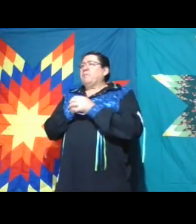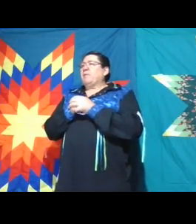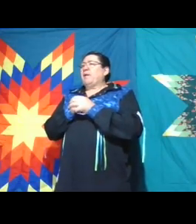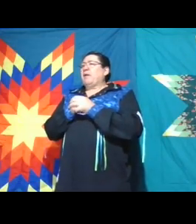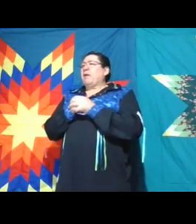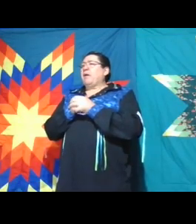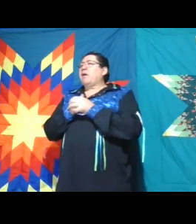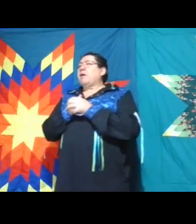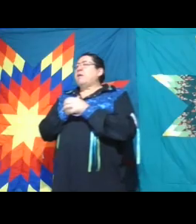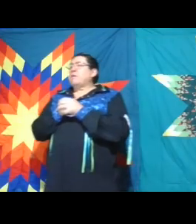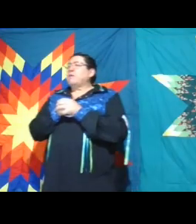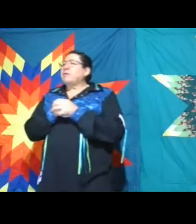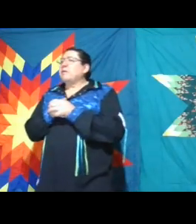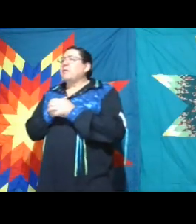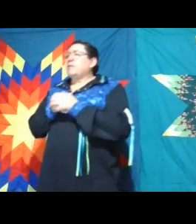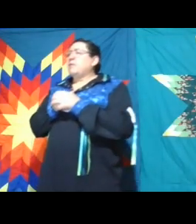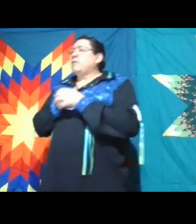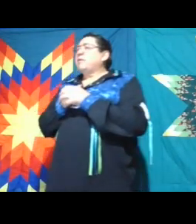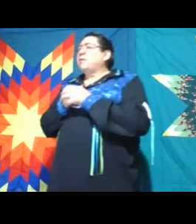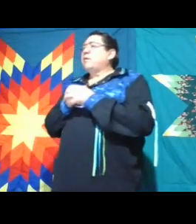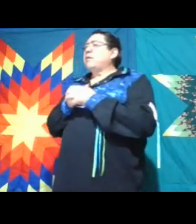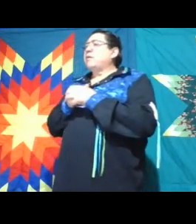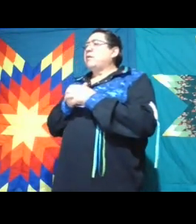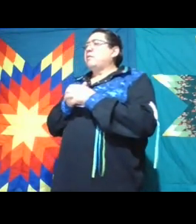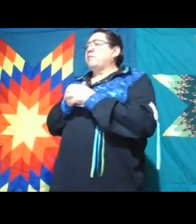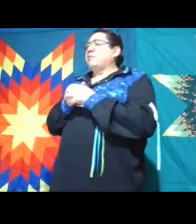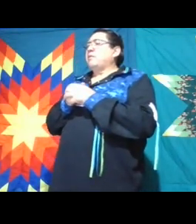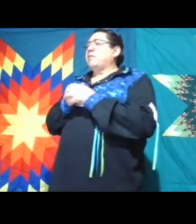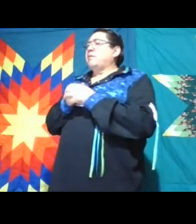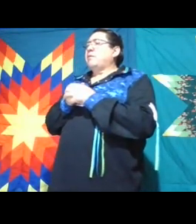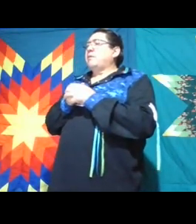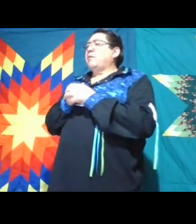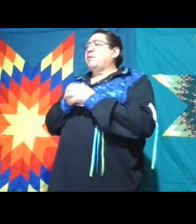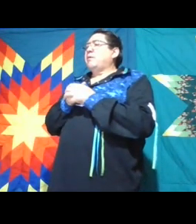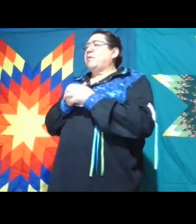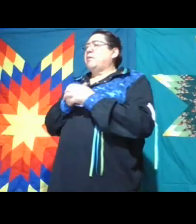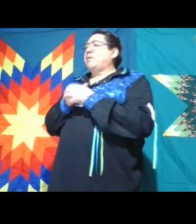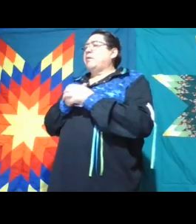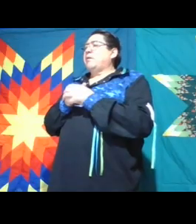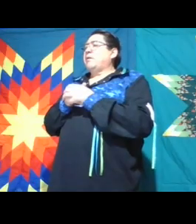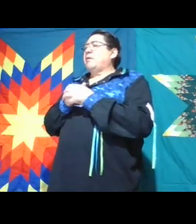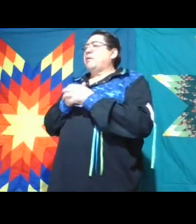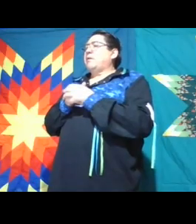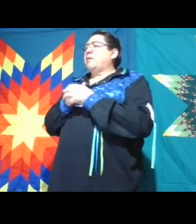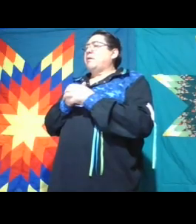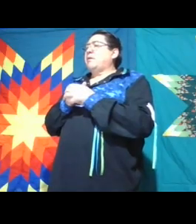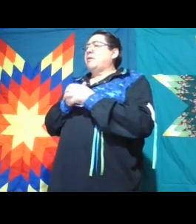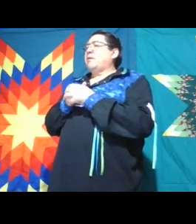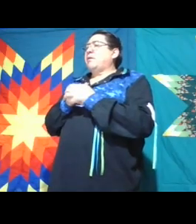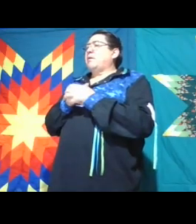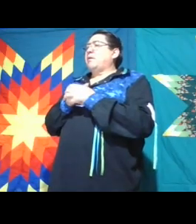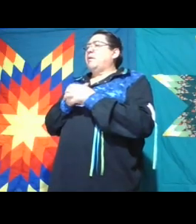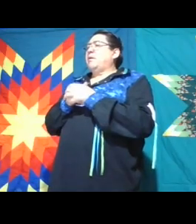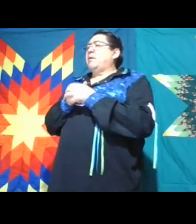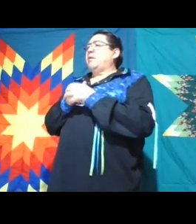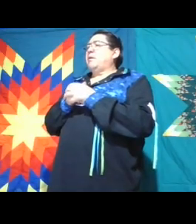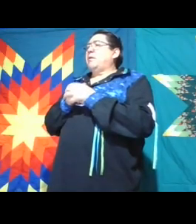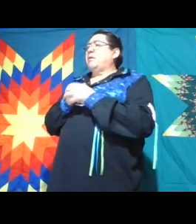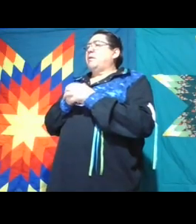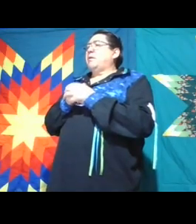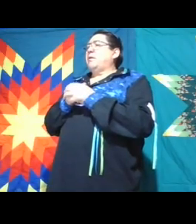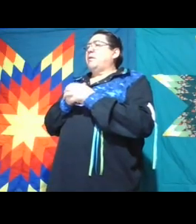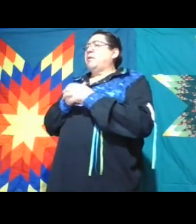All right, the next question here says, when recruiting Indigenous employees, is it okay to ask them what support they need? I am sometimes nervous